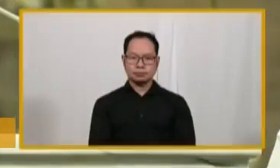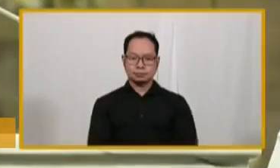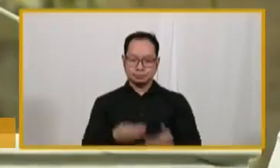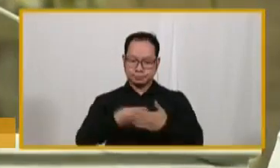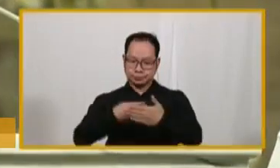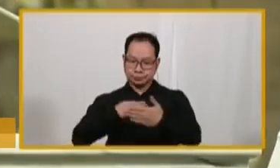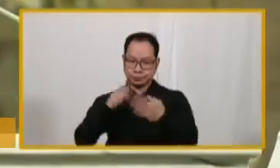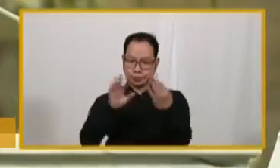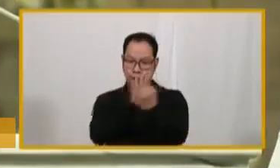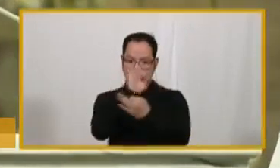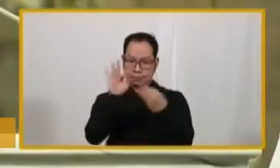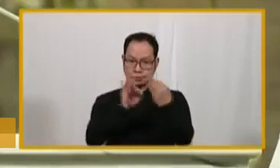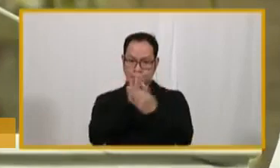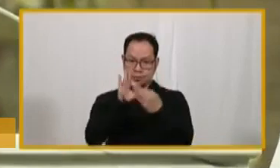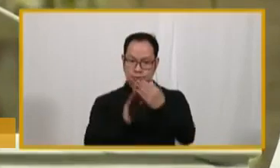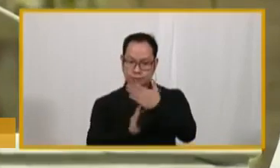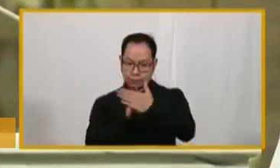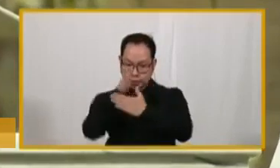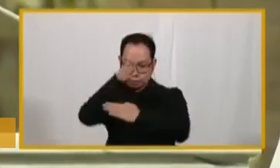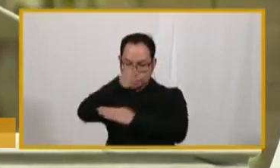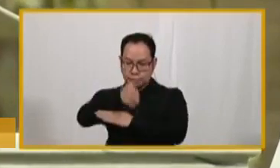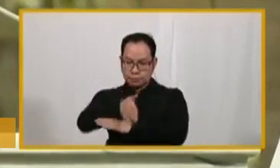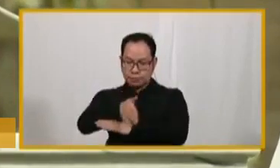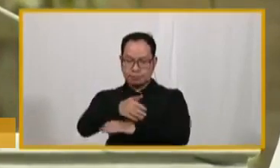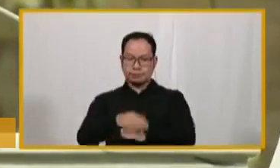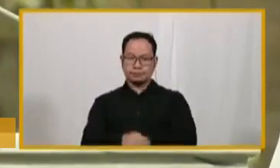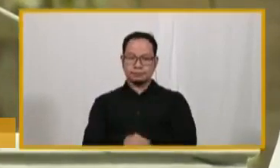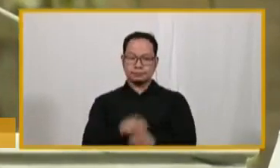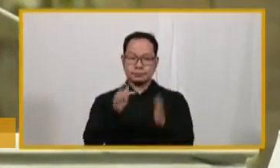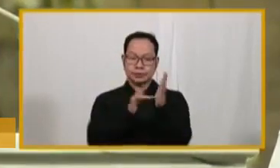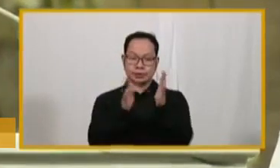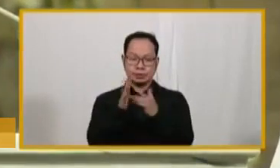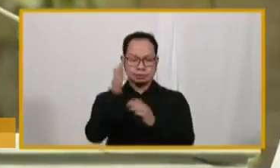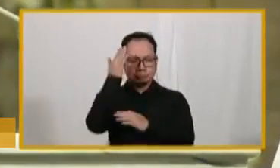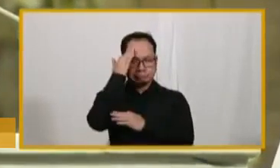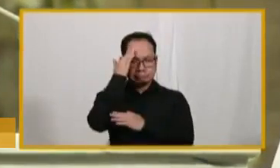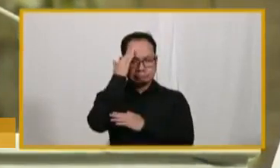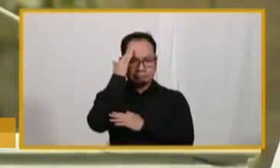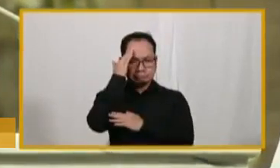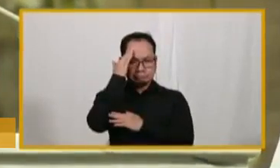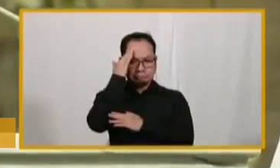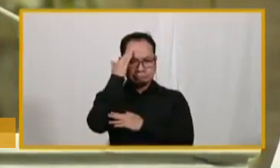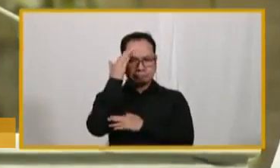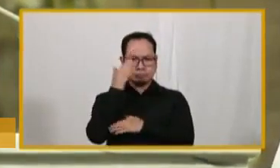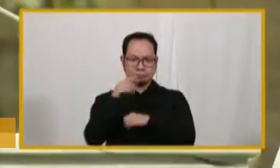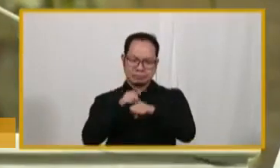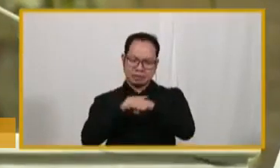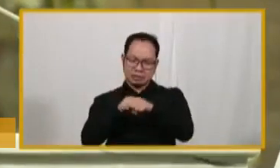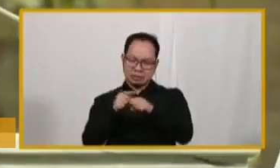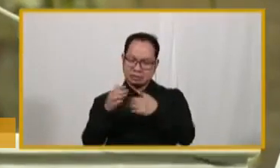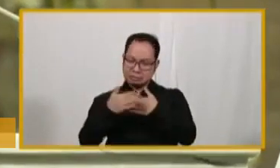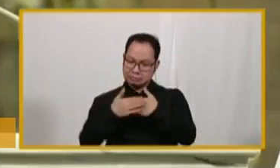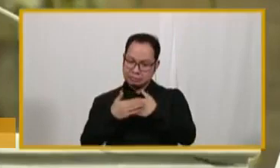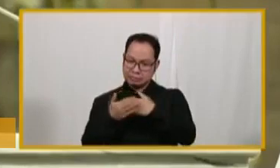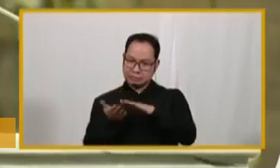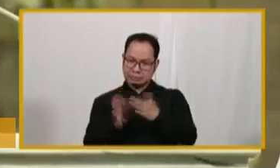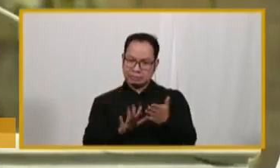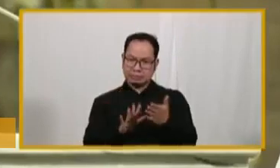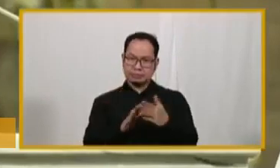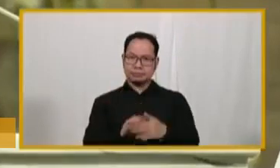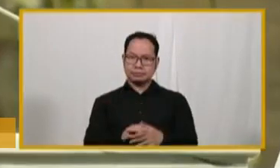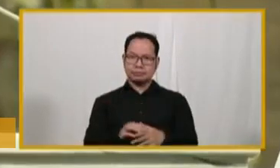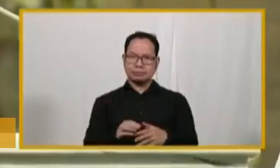Before the feast of Passover, Jesus knew that his hour had come to pass from this